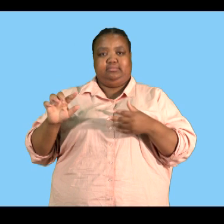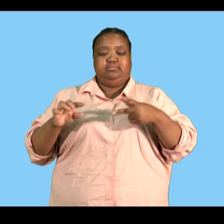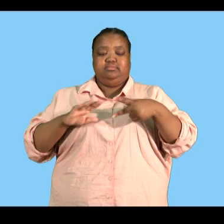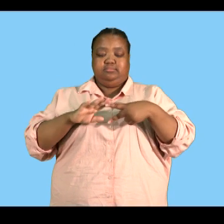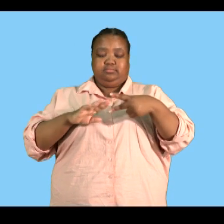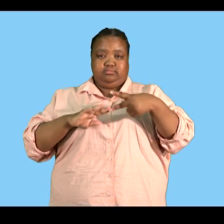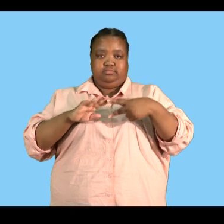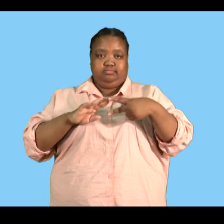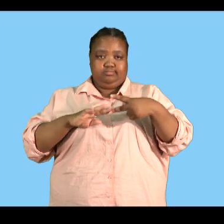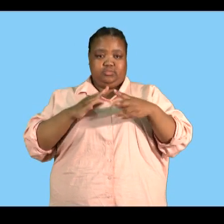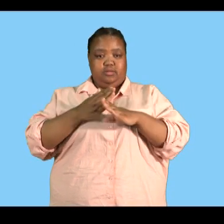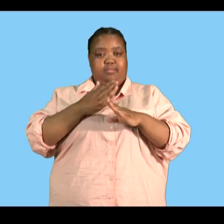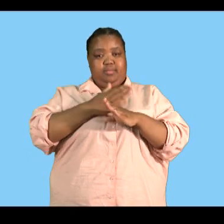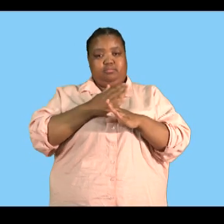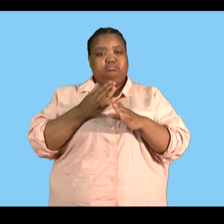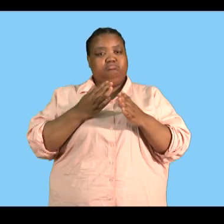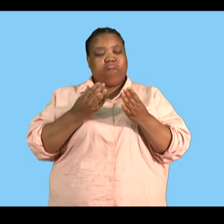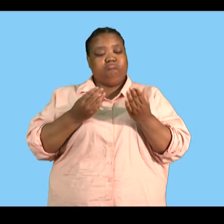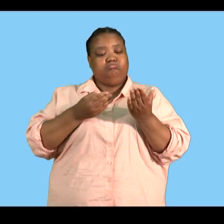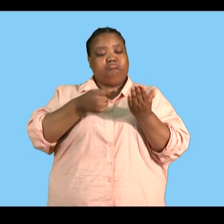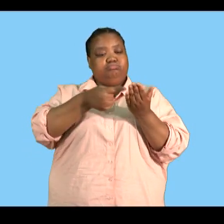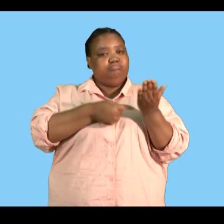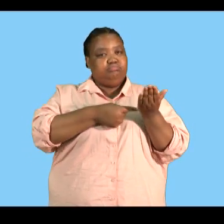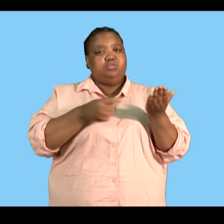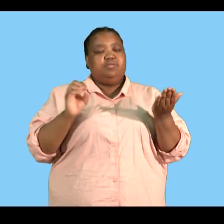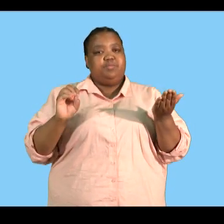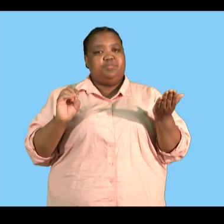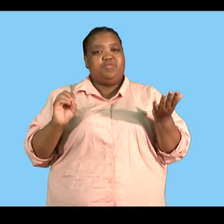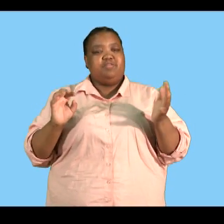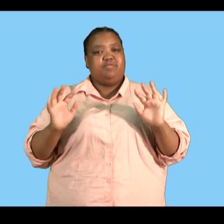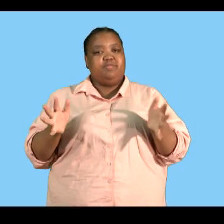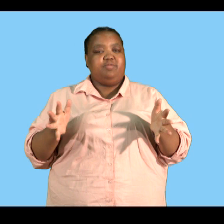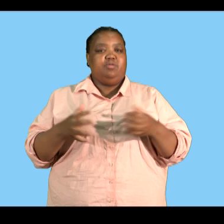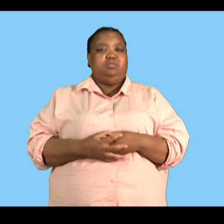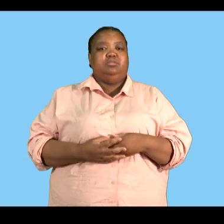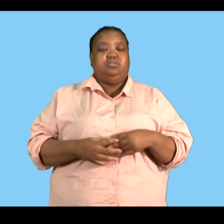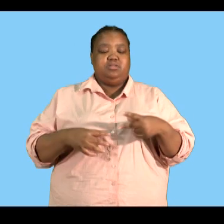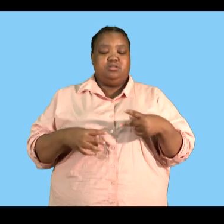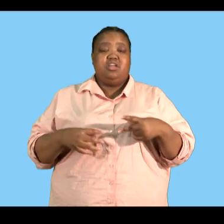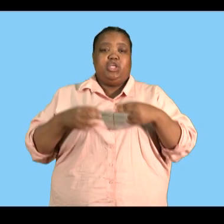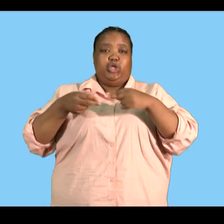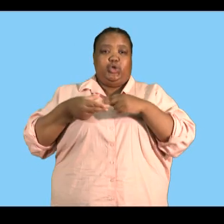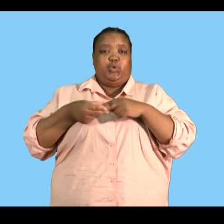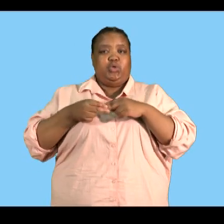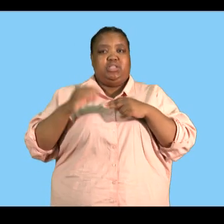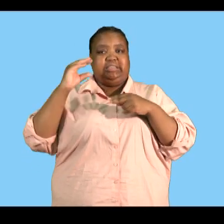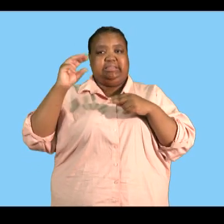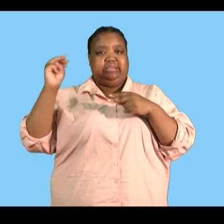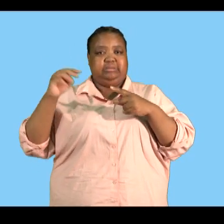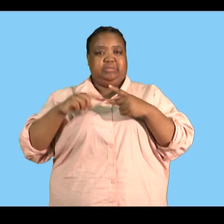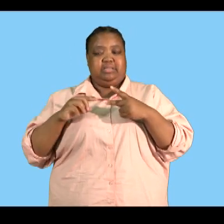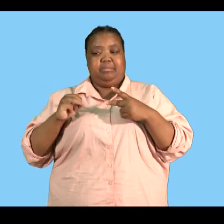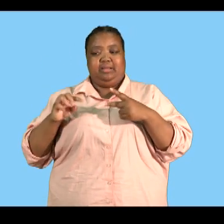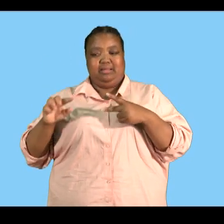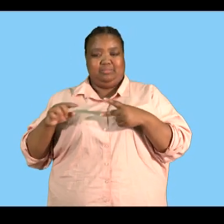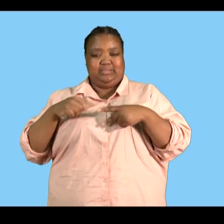millimeters. So these are the dimensions that are given on the previous slide. So now we cannot work with two different units,